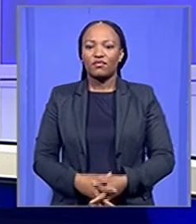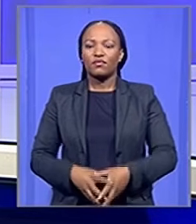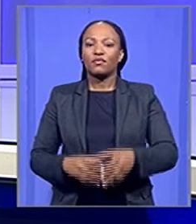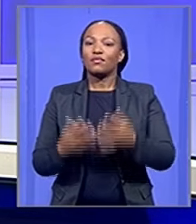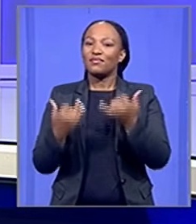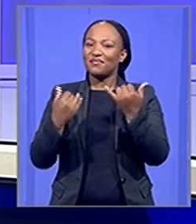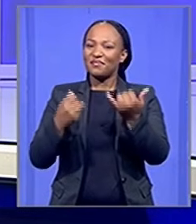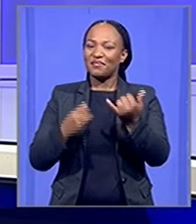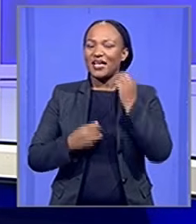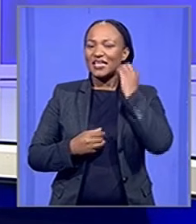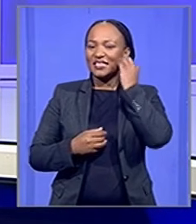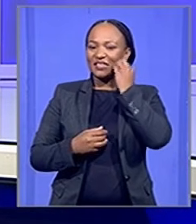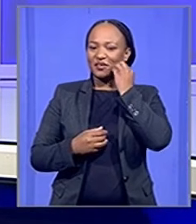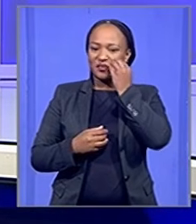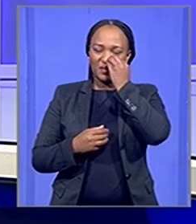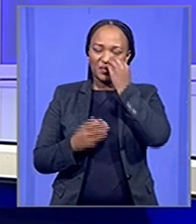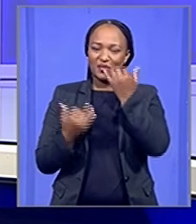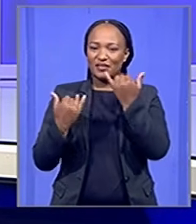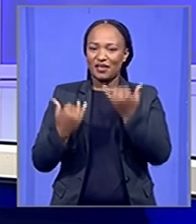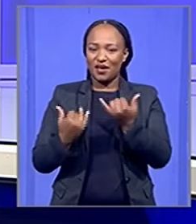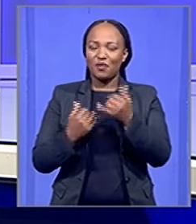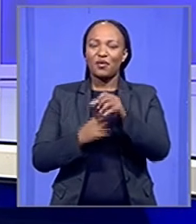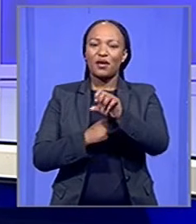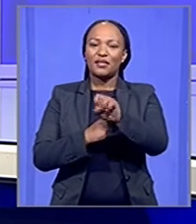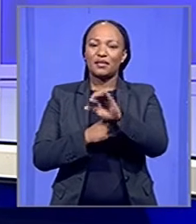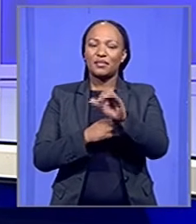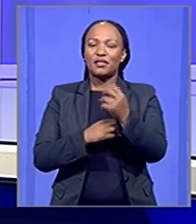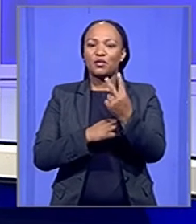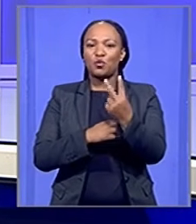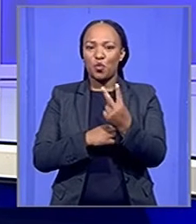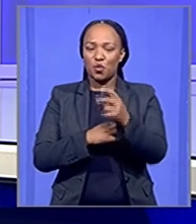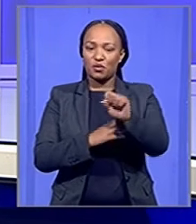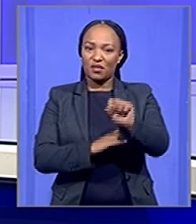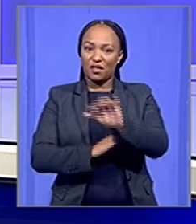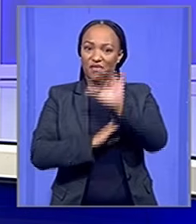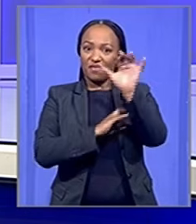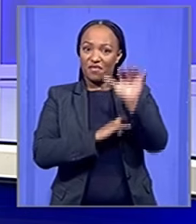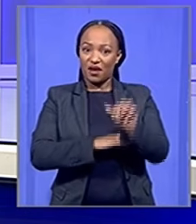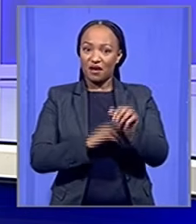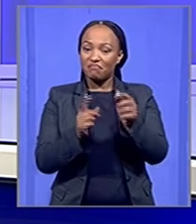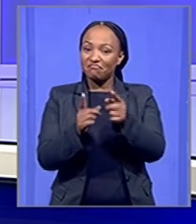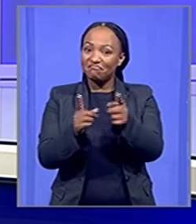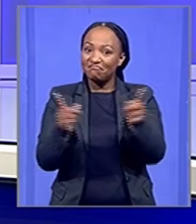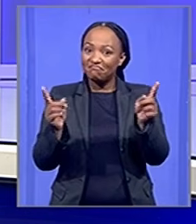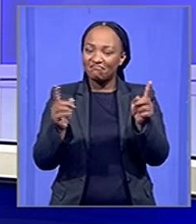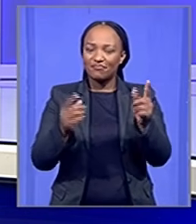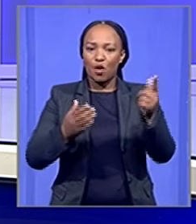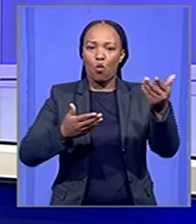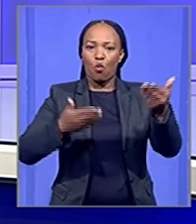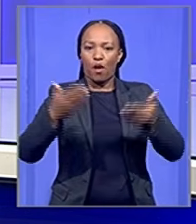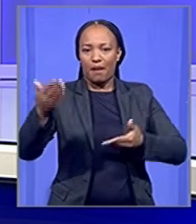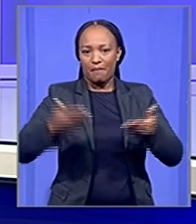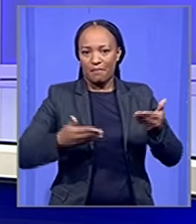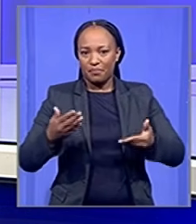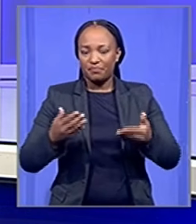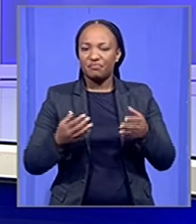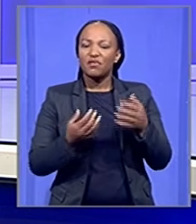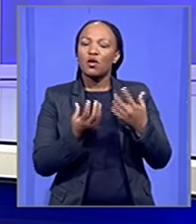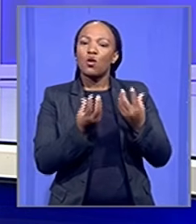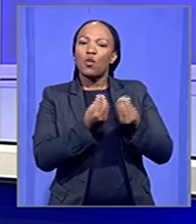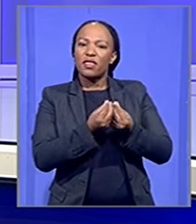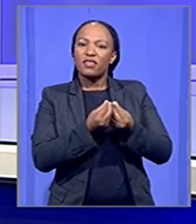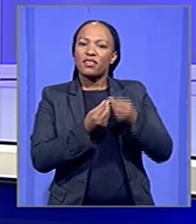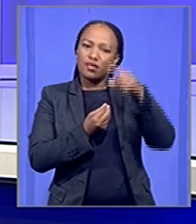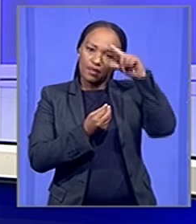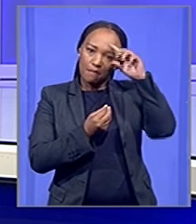Ditaba ka puo ya Sesotho kana leng ya bobedi ya lekgotla la kgaso la Afrika Borwa. Mui re ya o amohela re tsamaya mmoho le Mpho